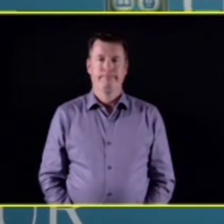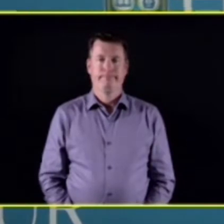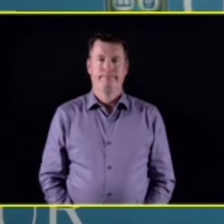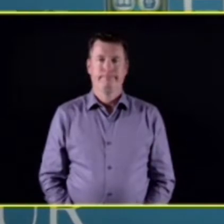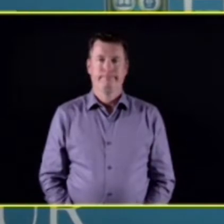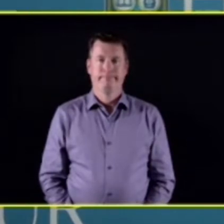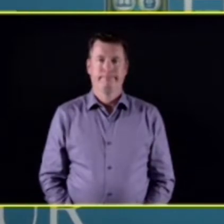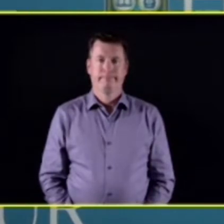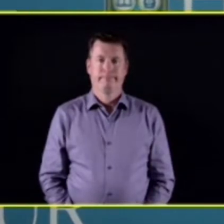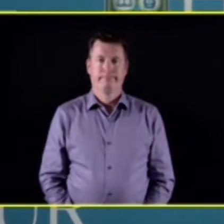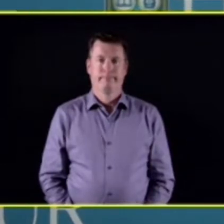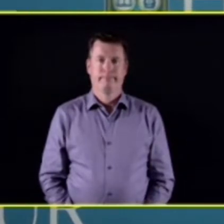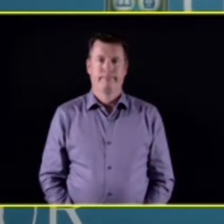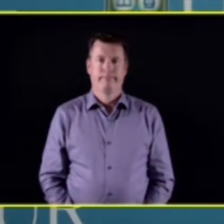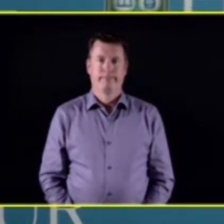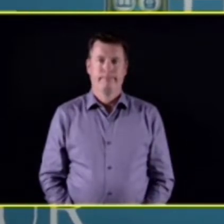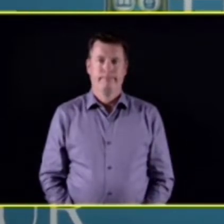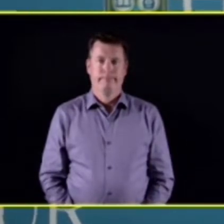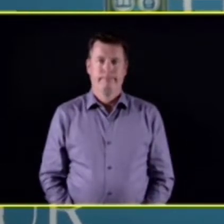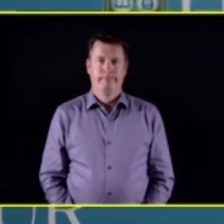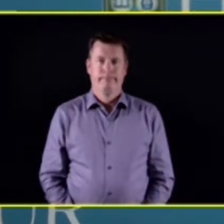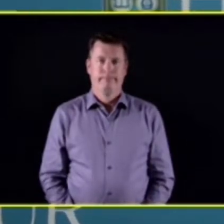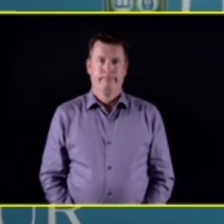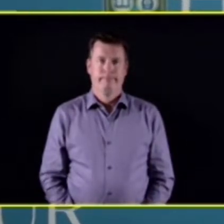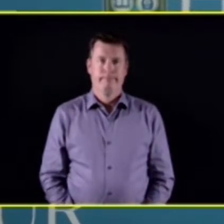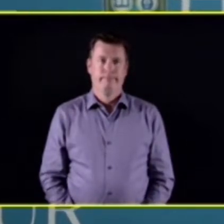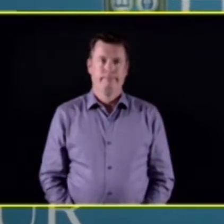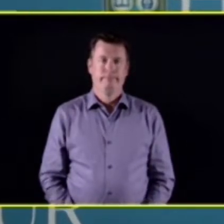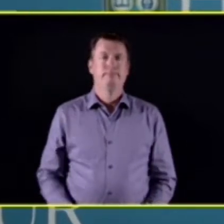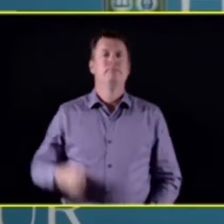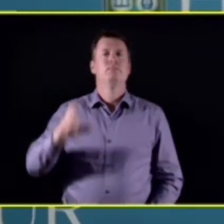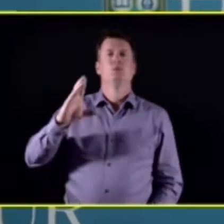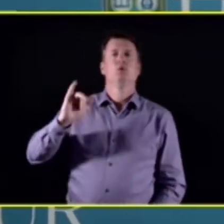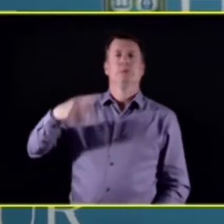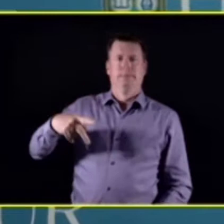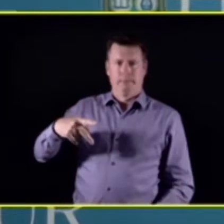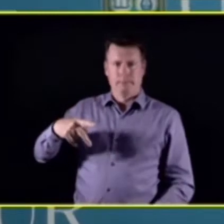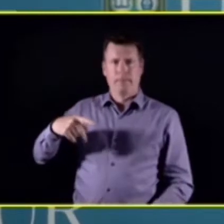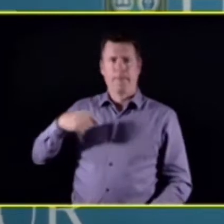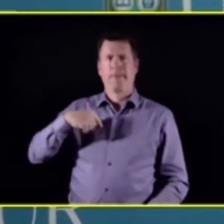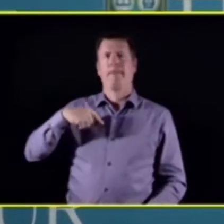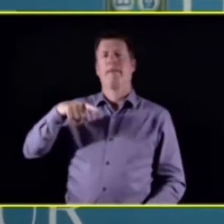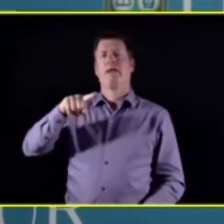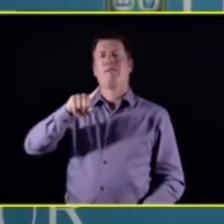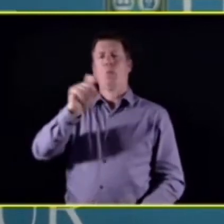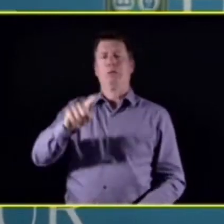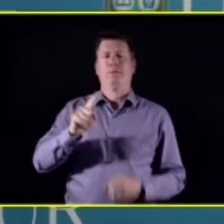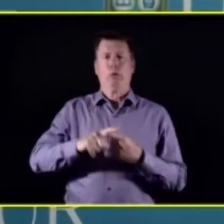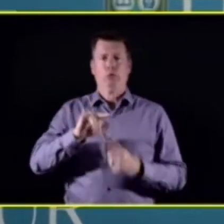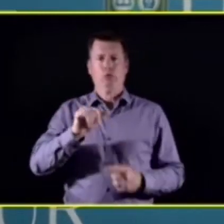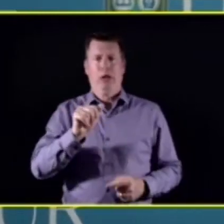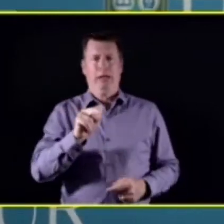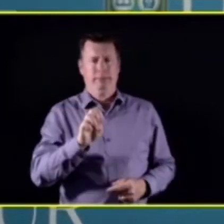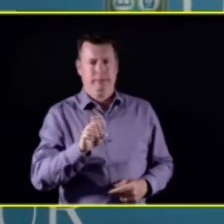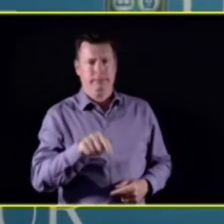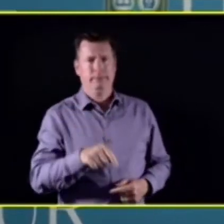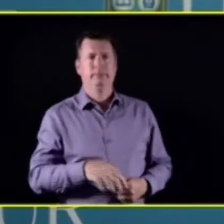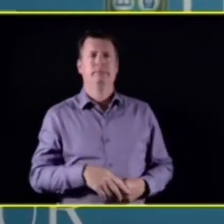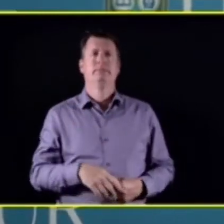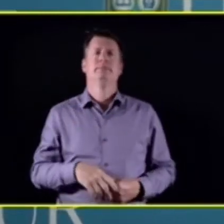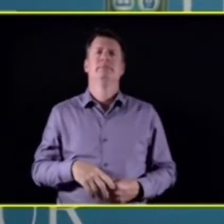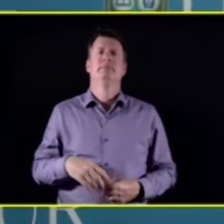A question I have for Jane is, I know from Strong, we're